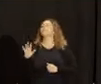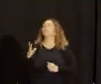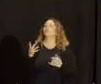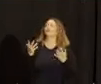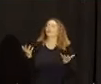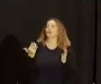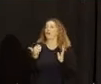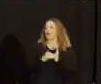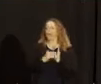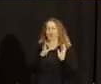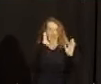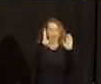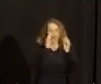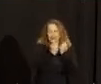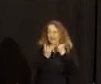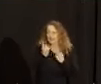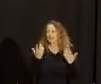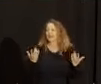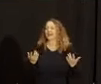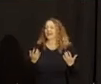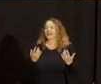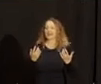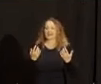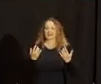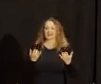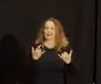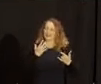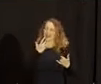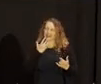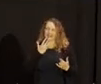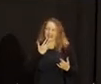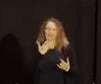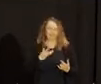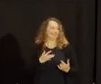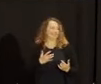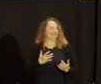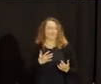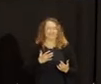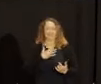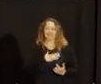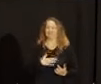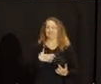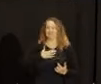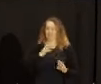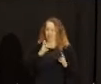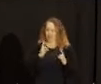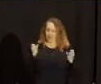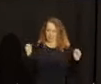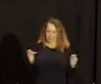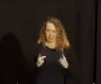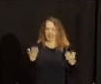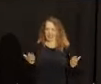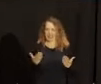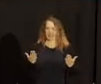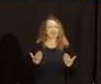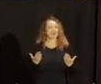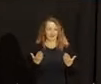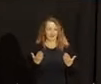So again, hello everyone. It is a real pleasure and honor to be back at Family